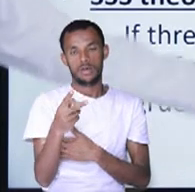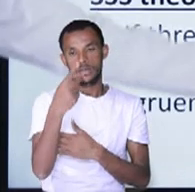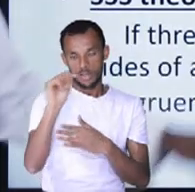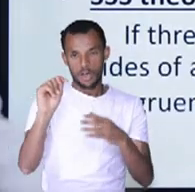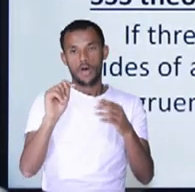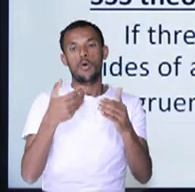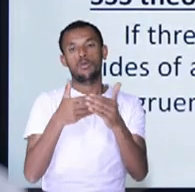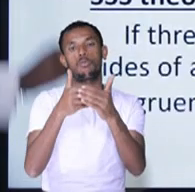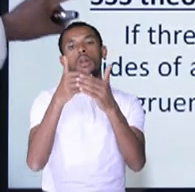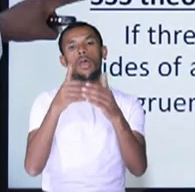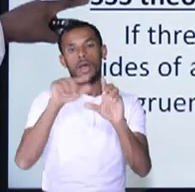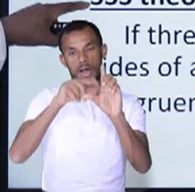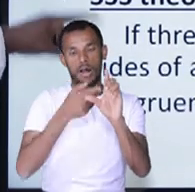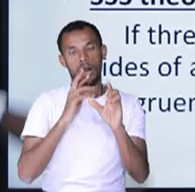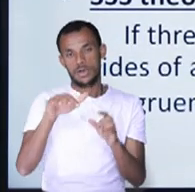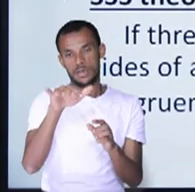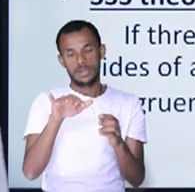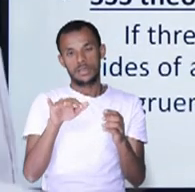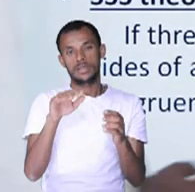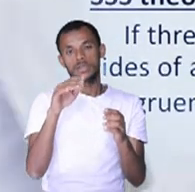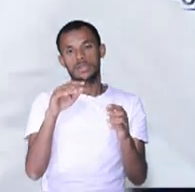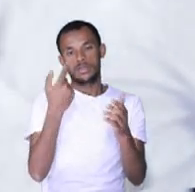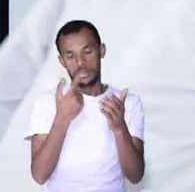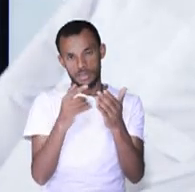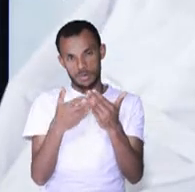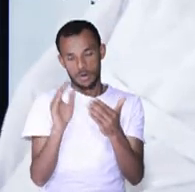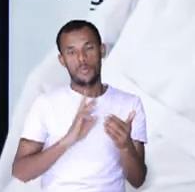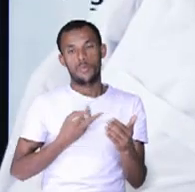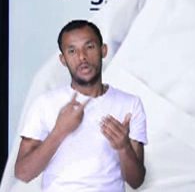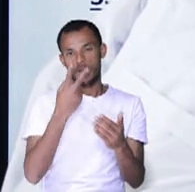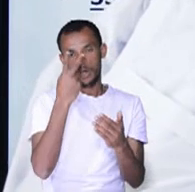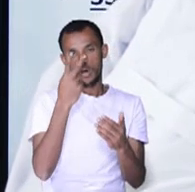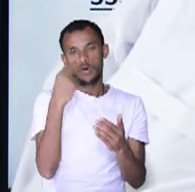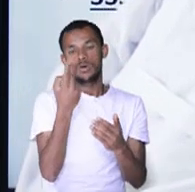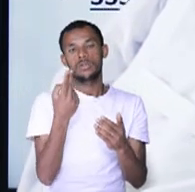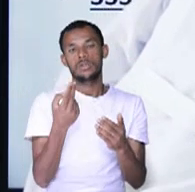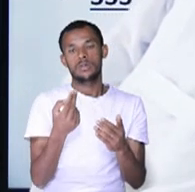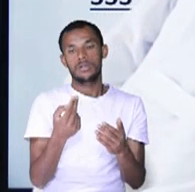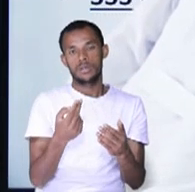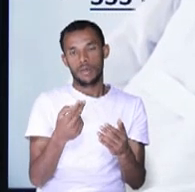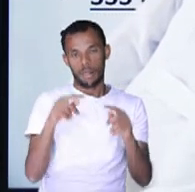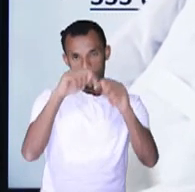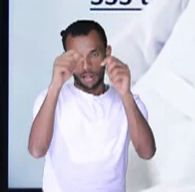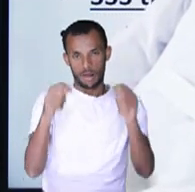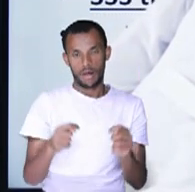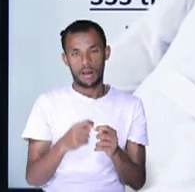the corresponding angles are congruent, simply using this theorem, we can say a triangle